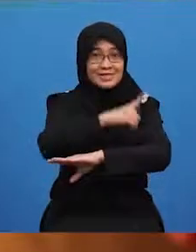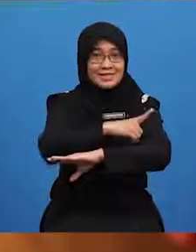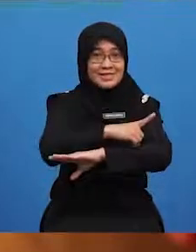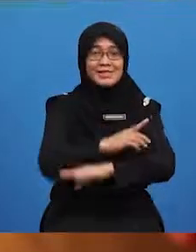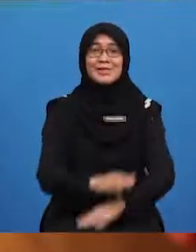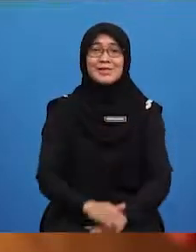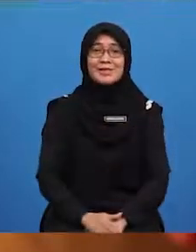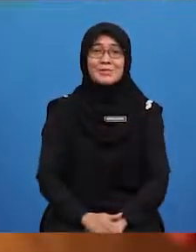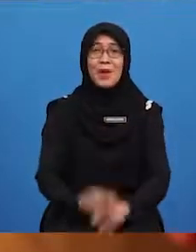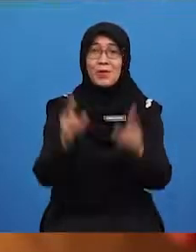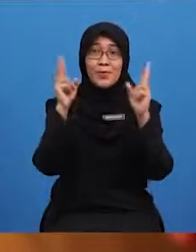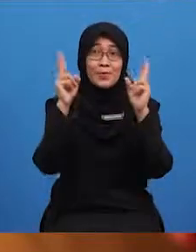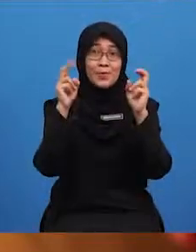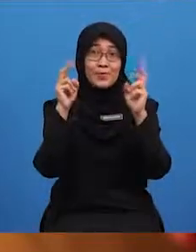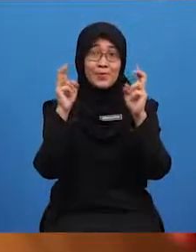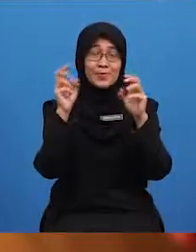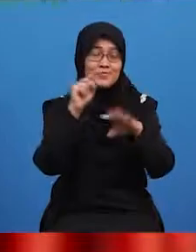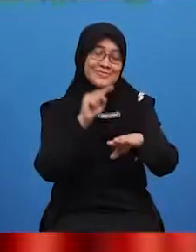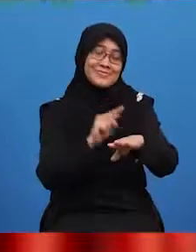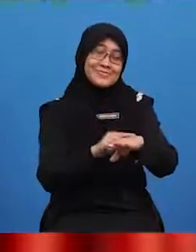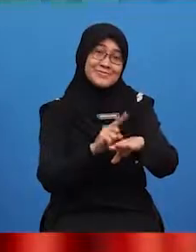be on topic time.